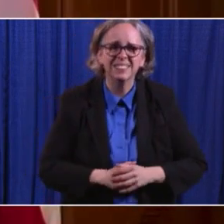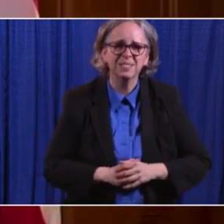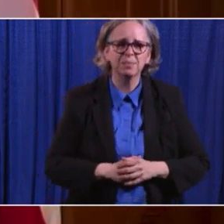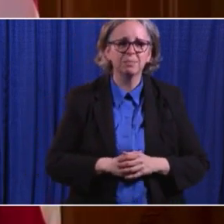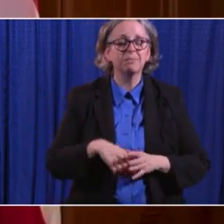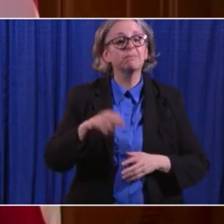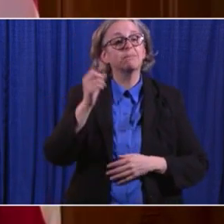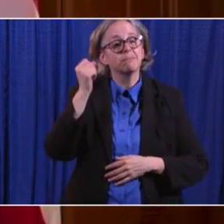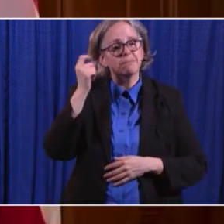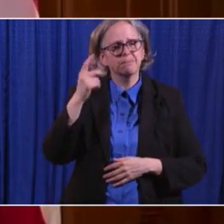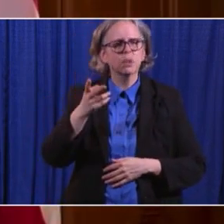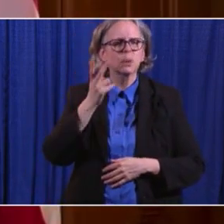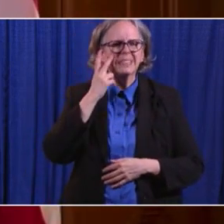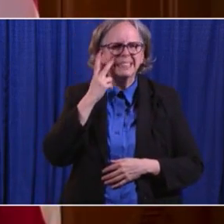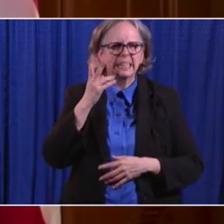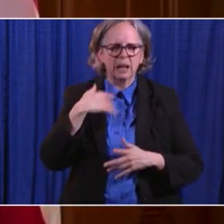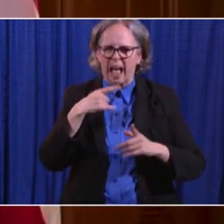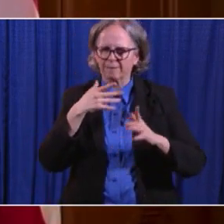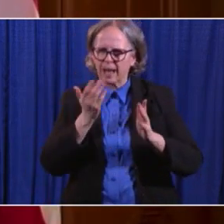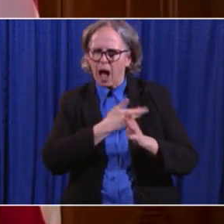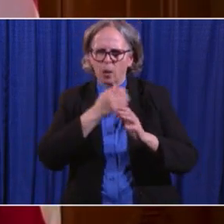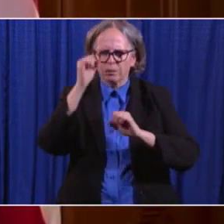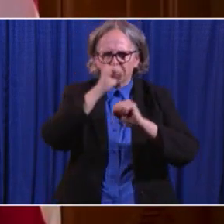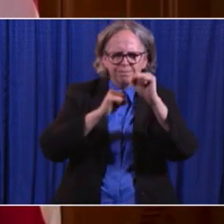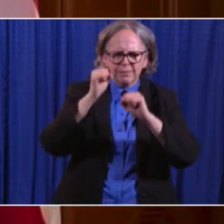neighborhoods and try that. So absolutely.